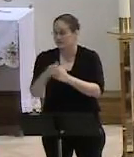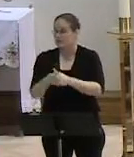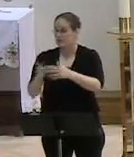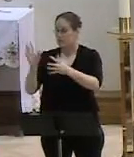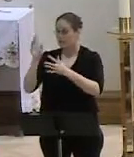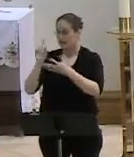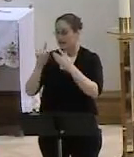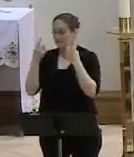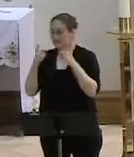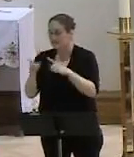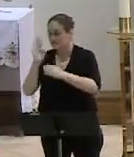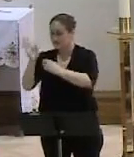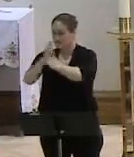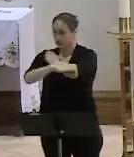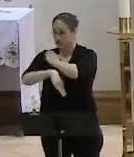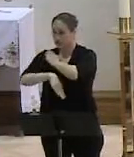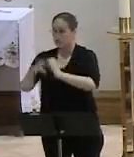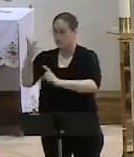begins? What's going to happen